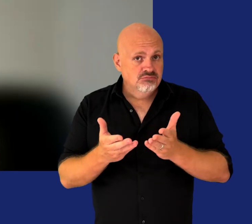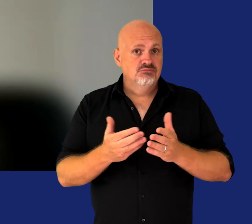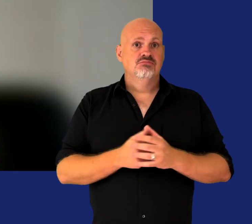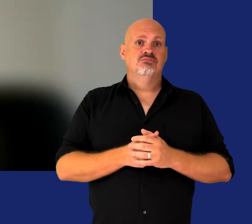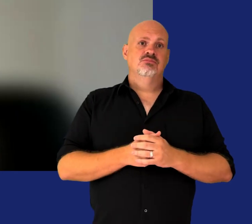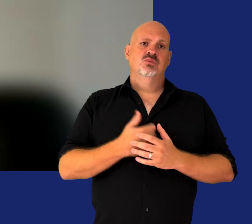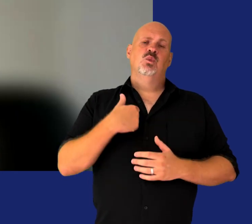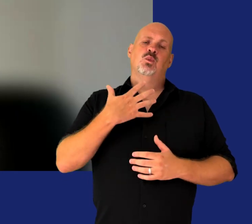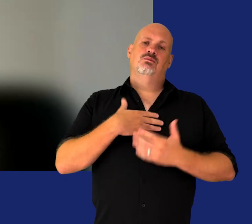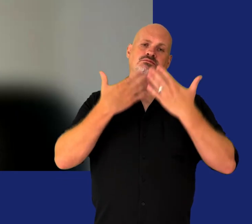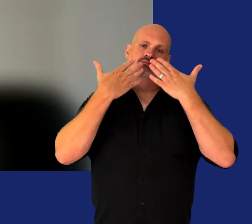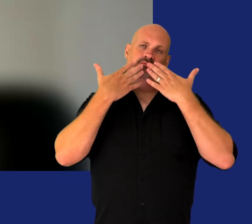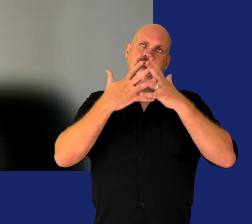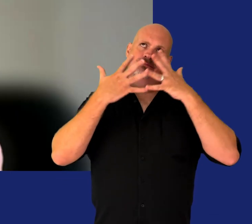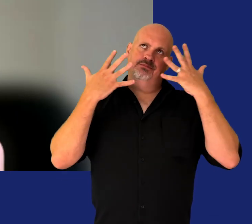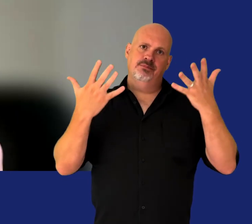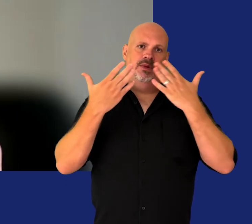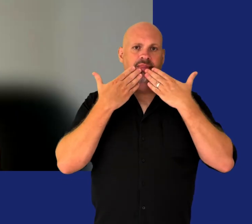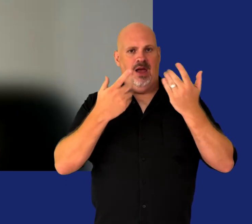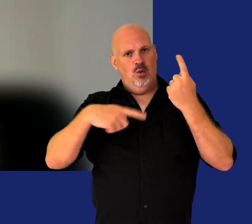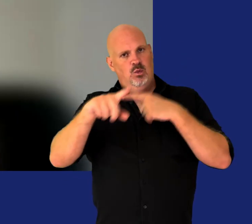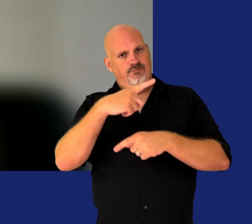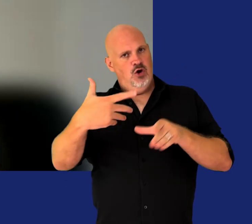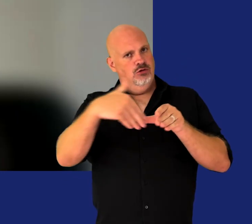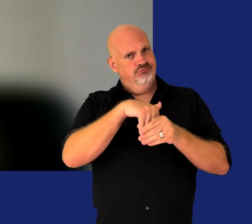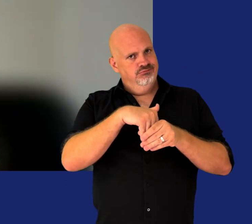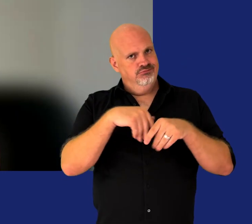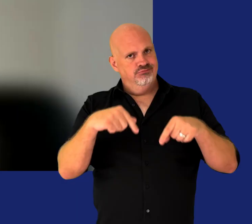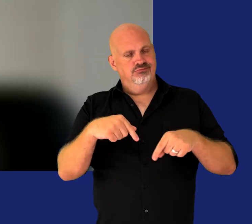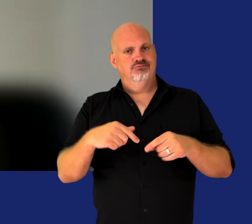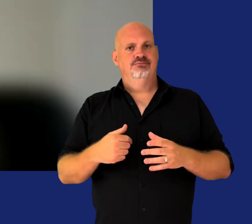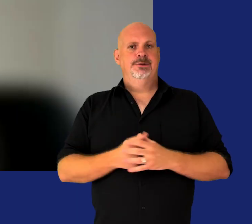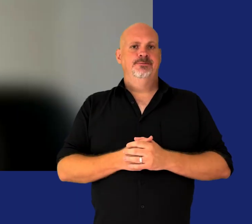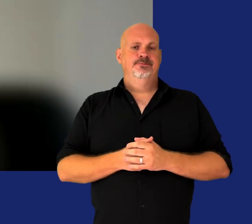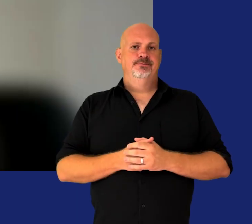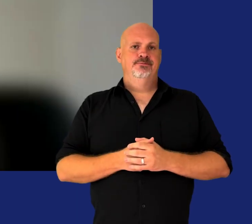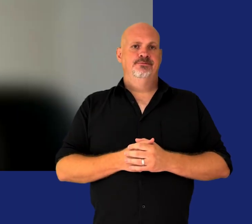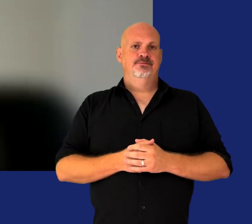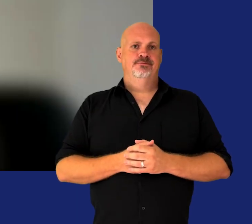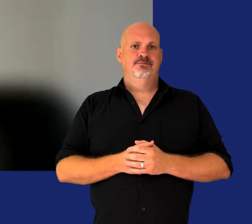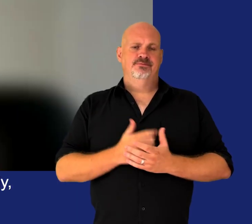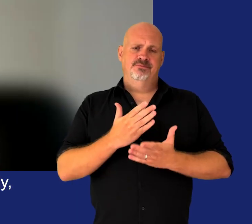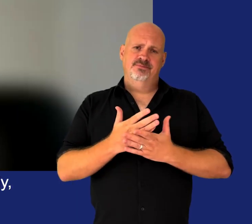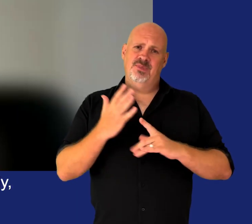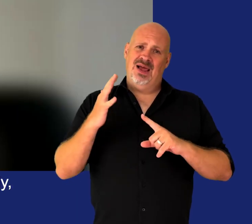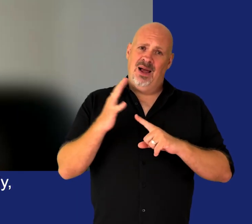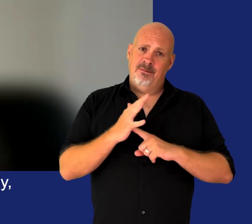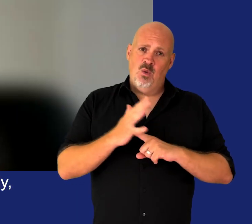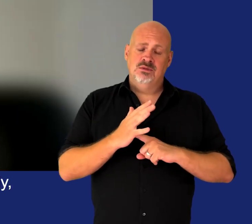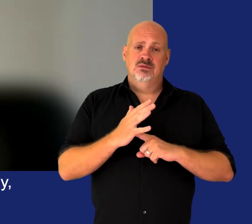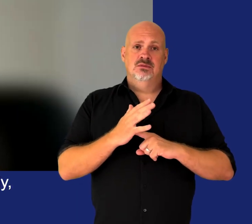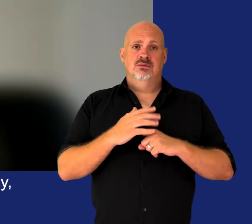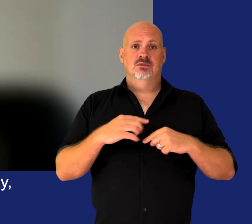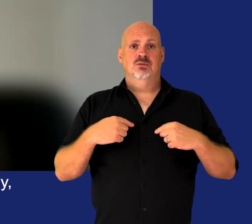add, I will just say big, huge thank you to you for taking part. And it's